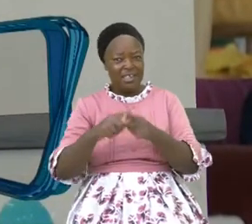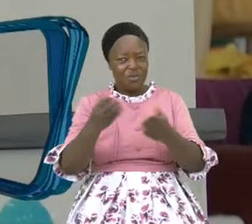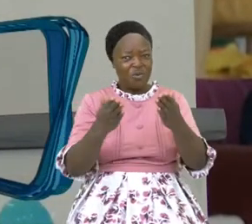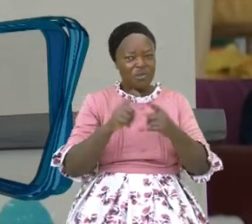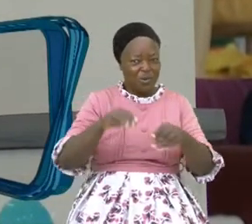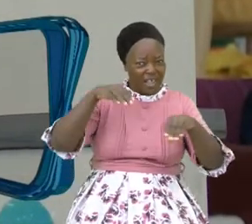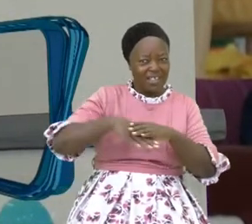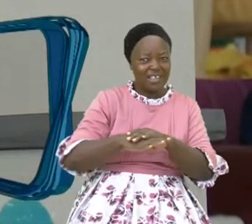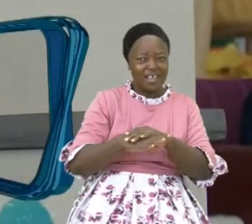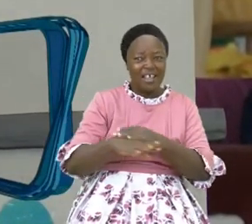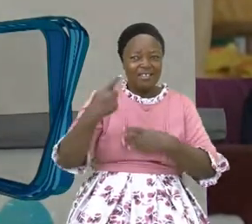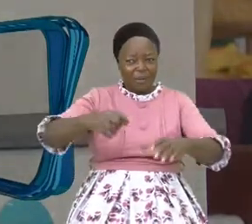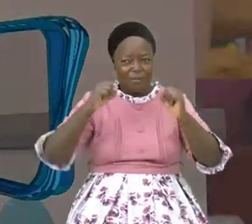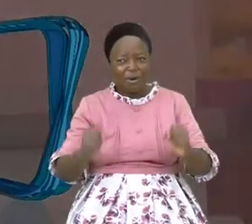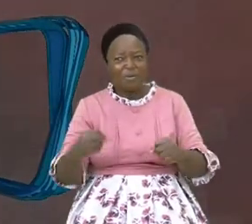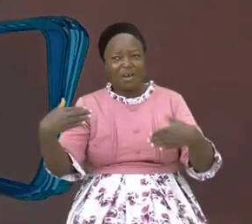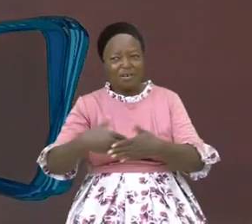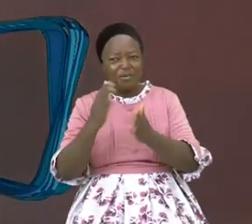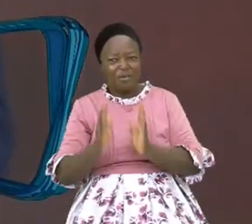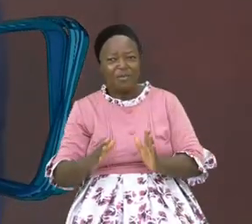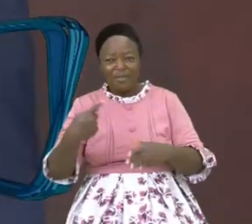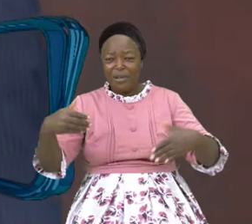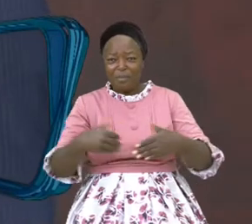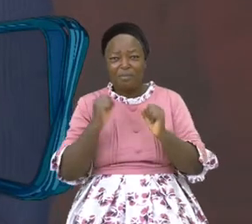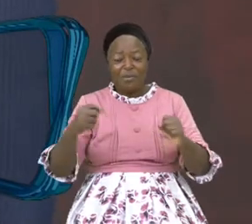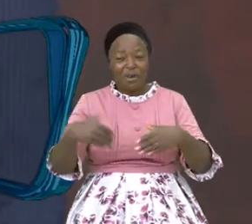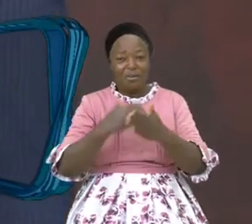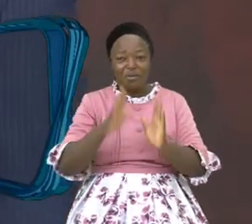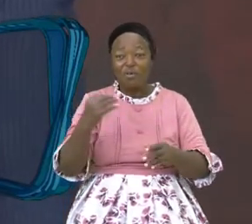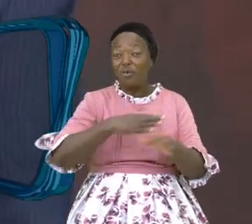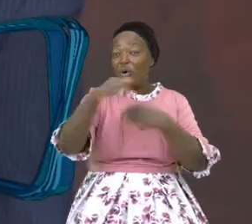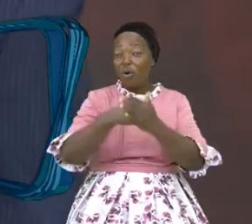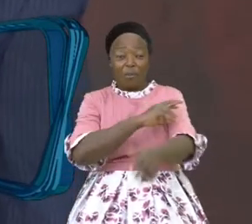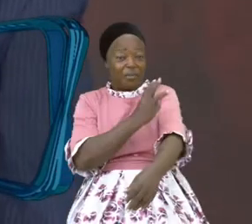enter the power room of the Almighty